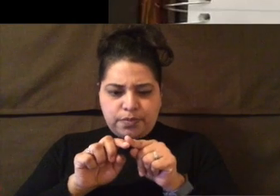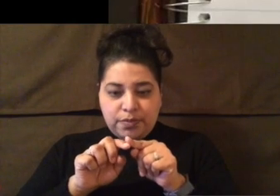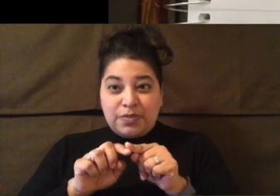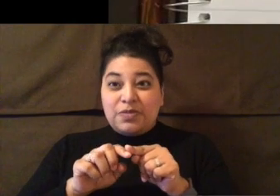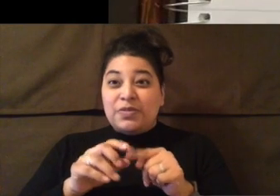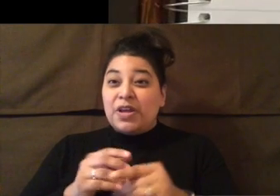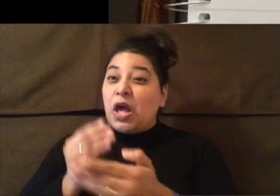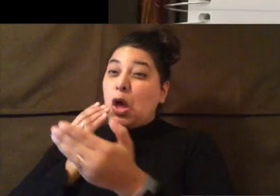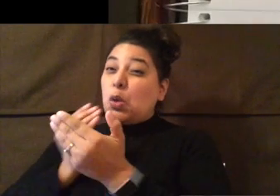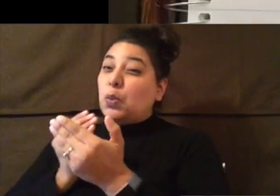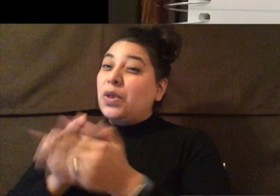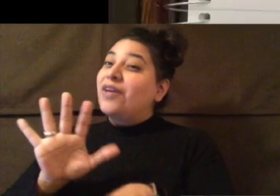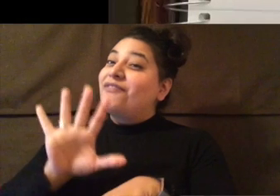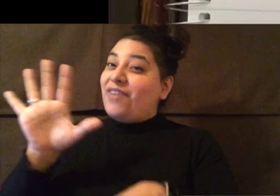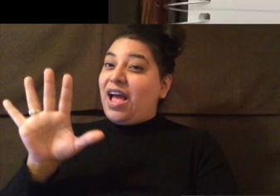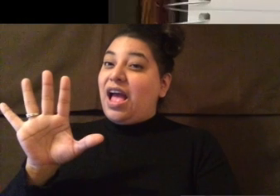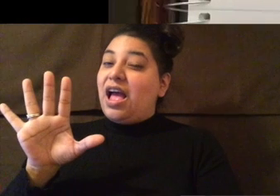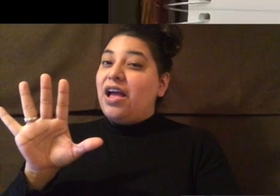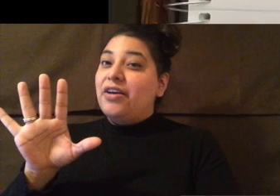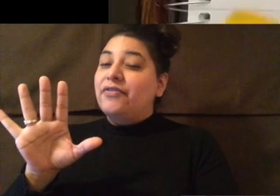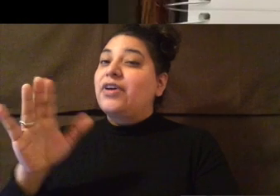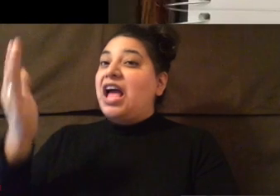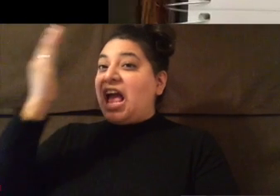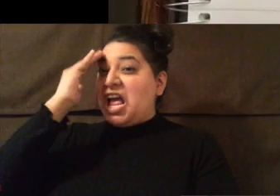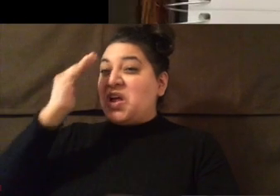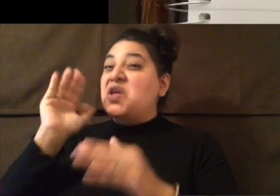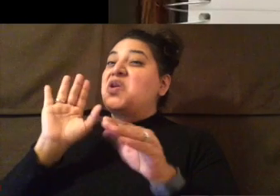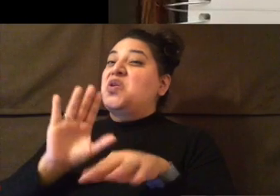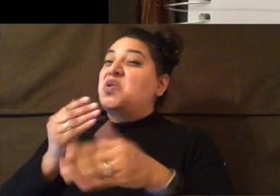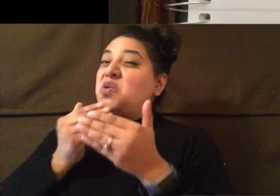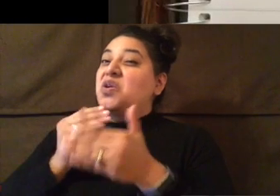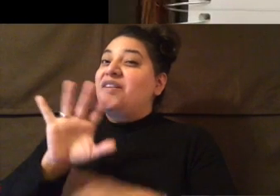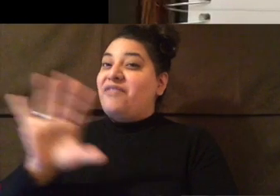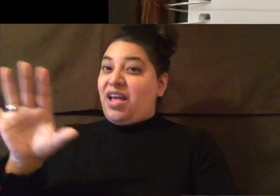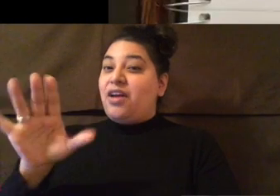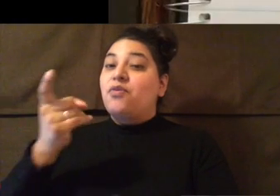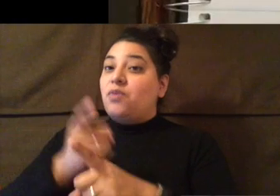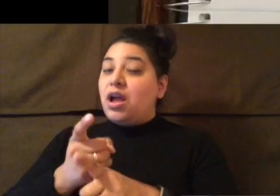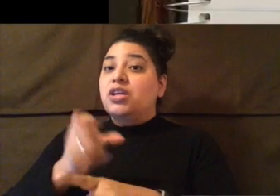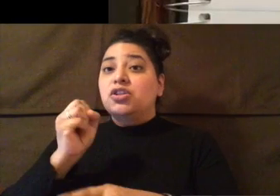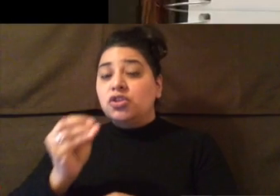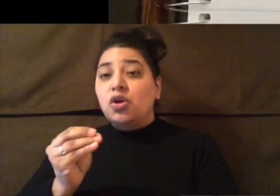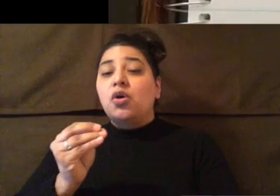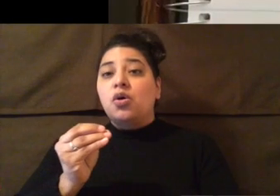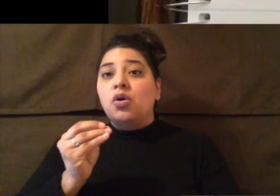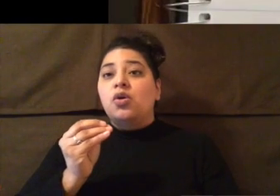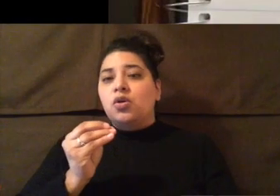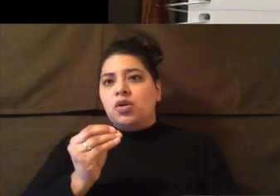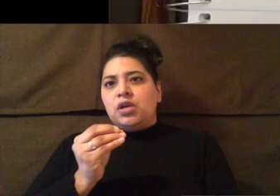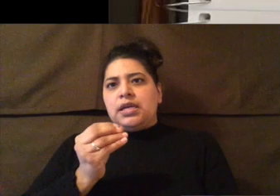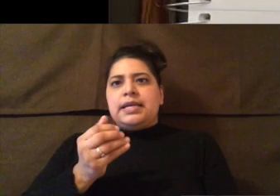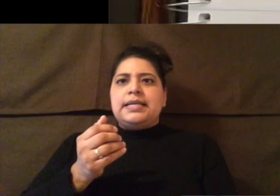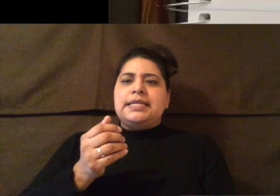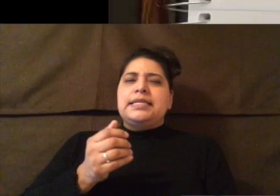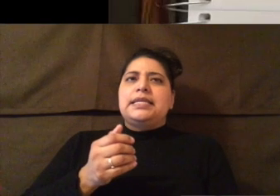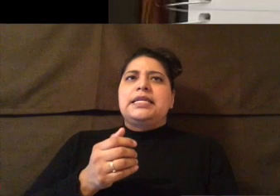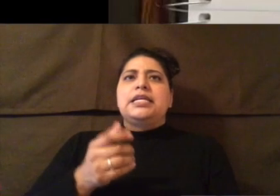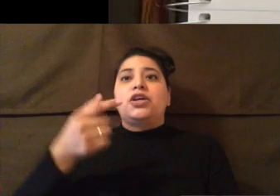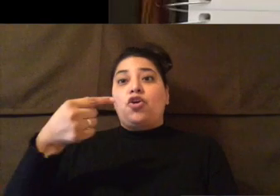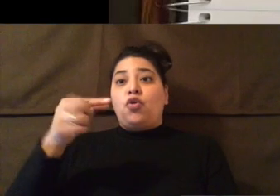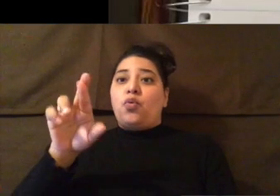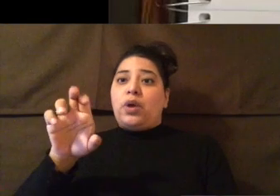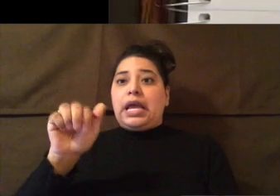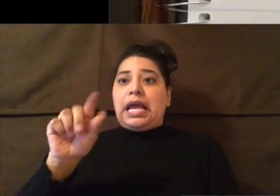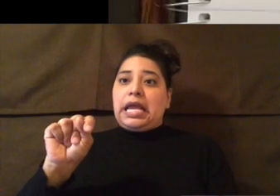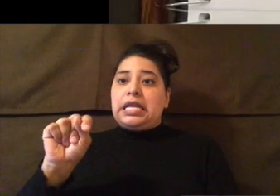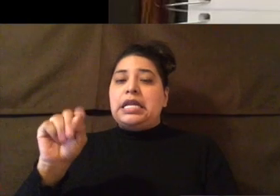4:42. Okay, I'm getting pretty close because I know that 4:42 is close to 5 o'clock. So let's